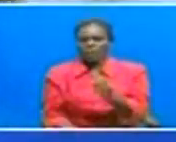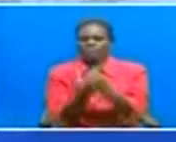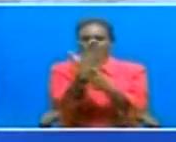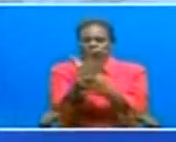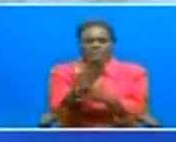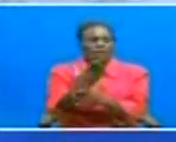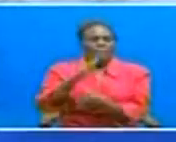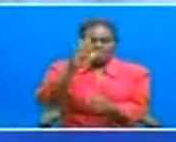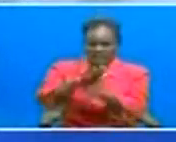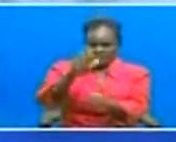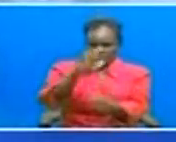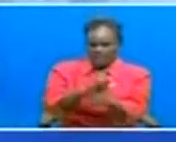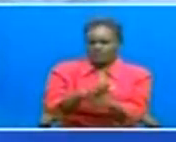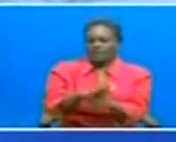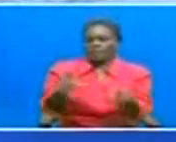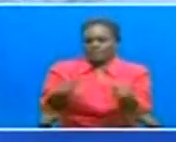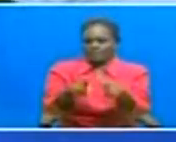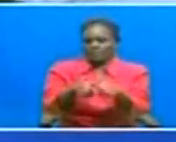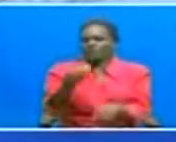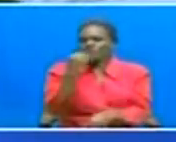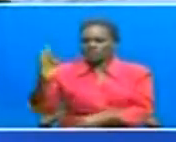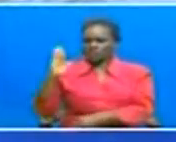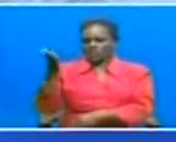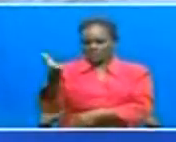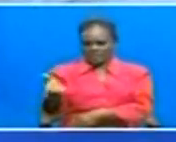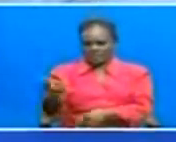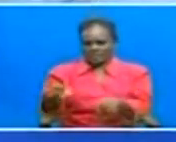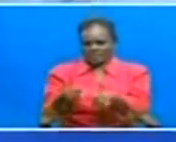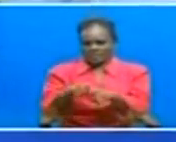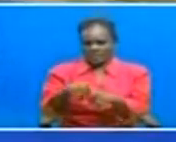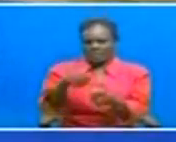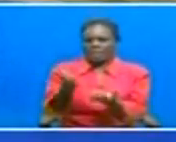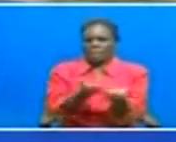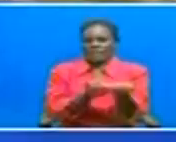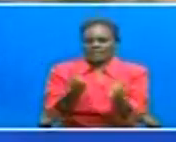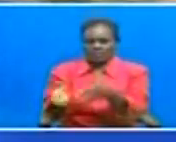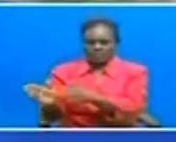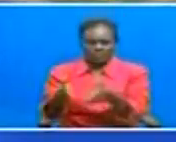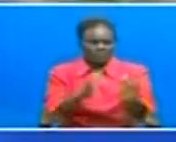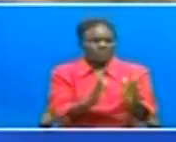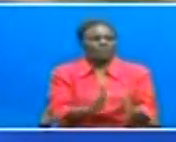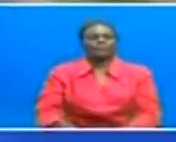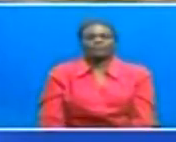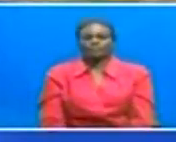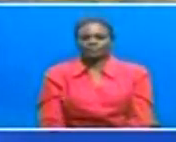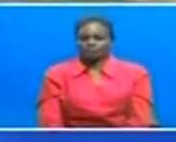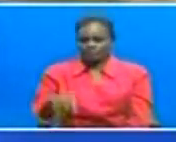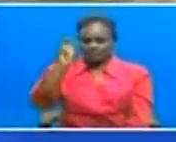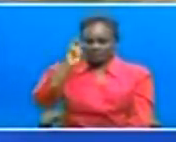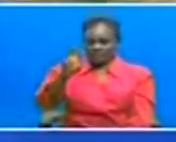high yields, resulting in greater food security and income opportunities. With the drip irrigation, we have